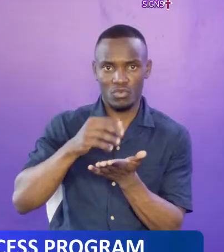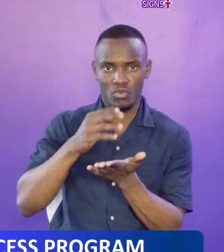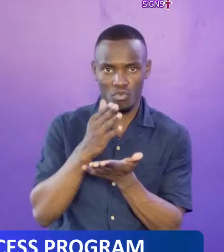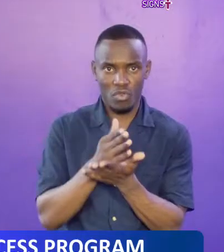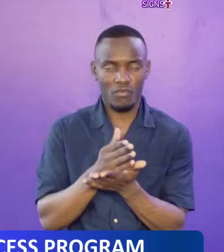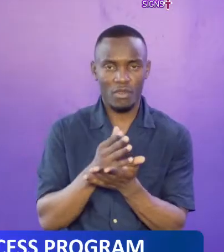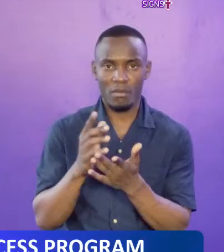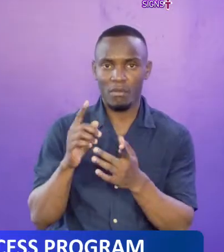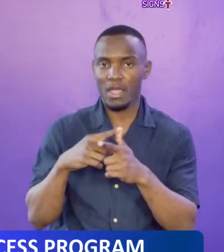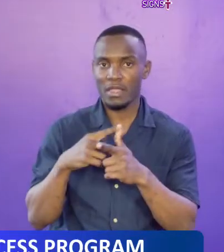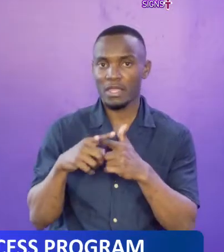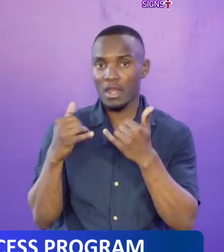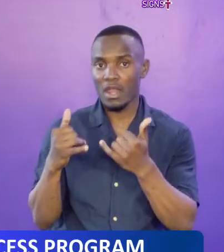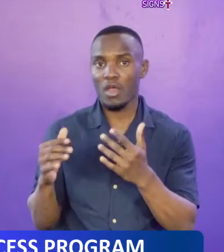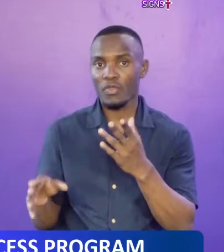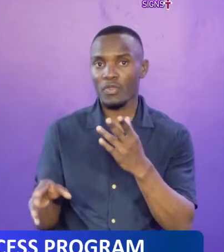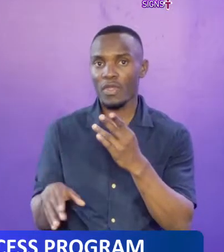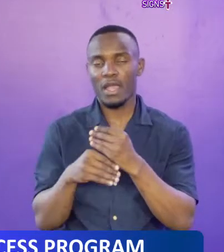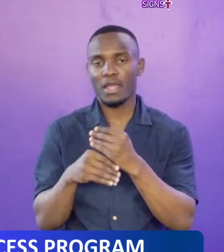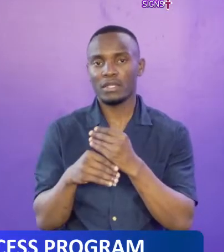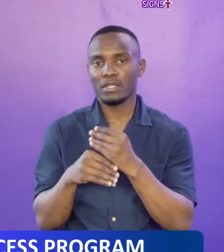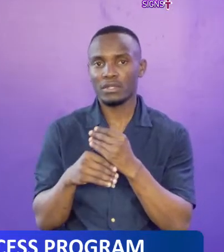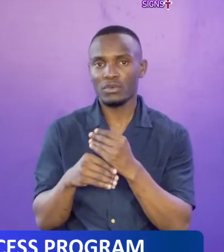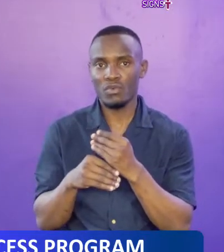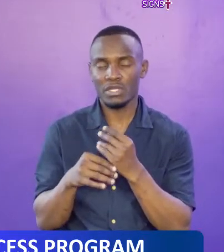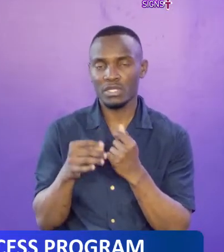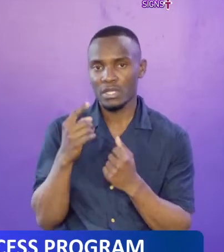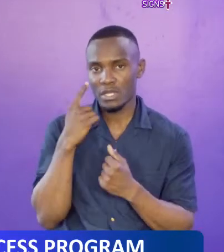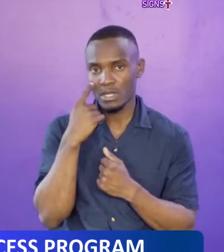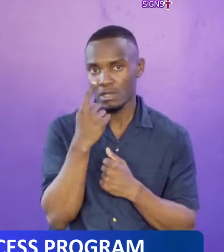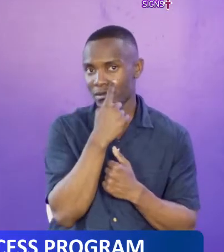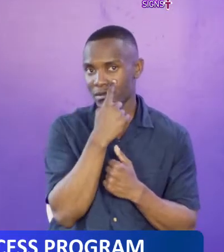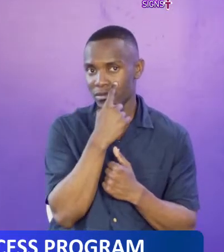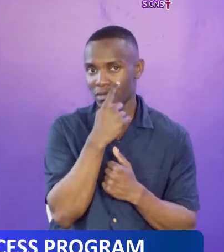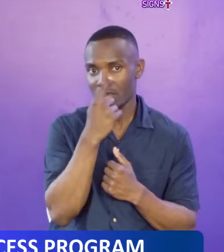new layer of identification,